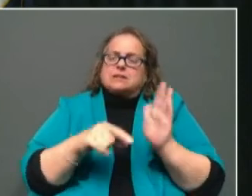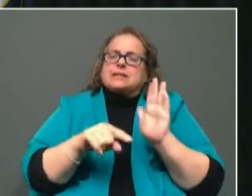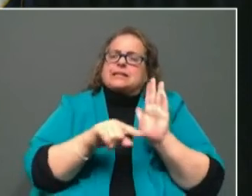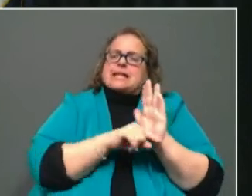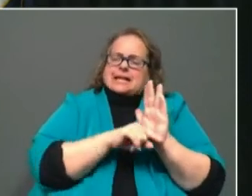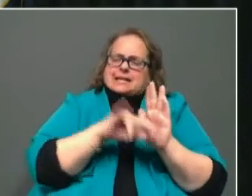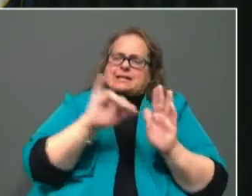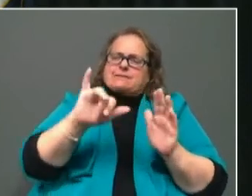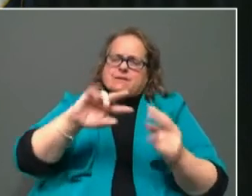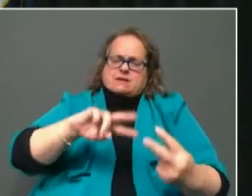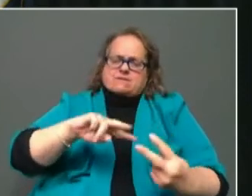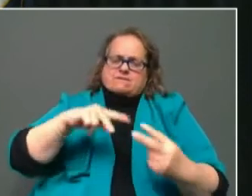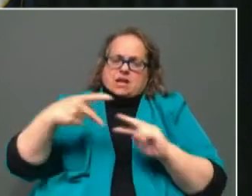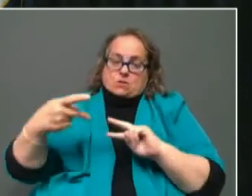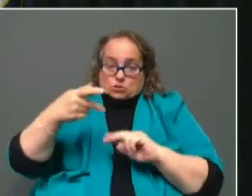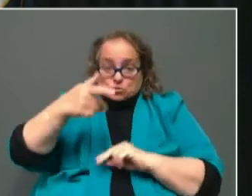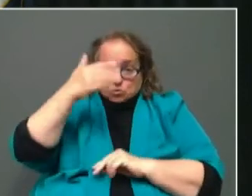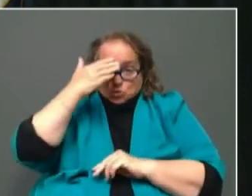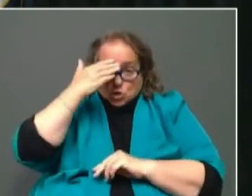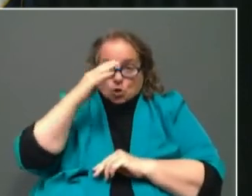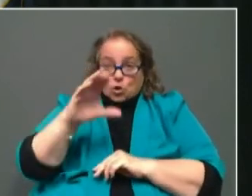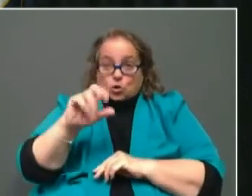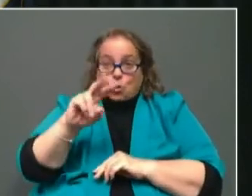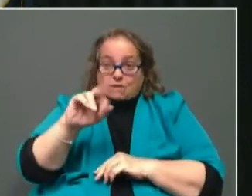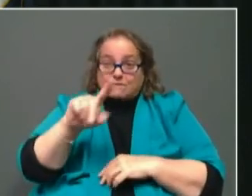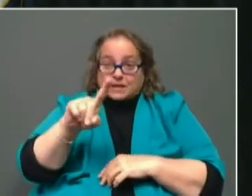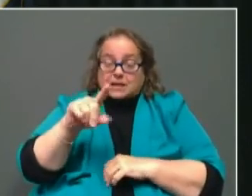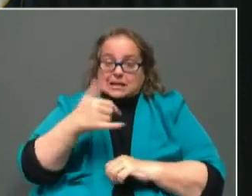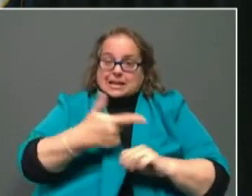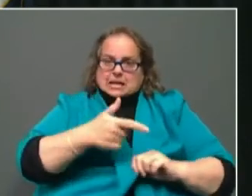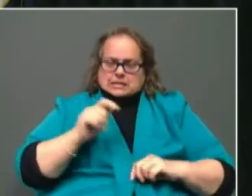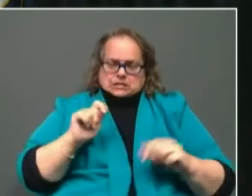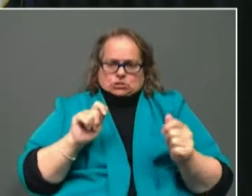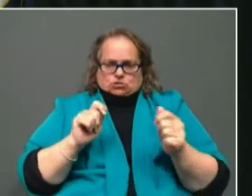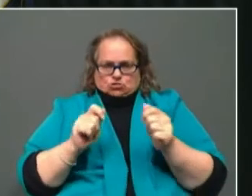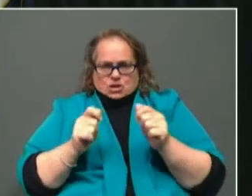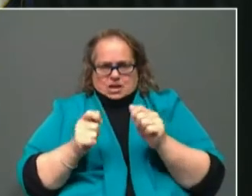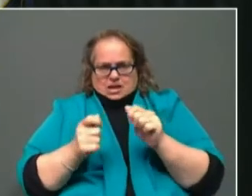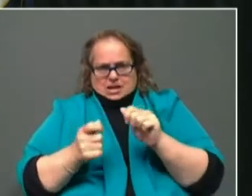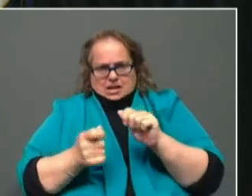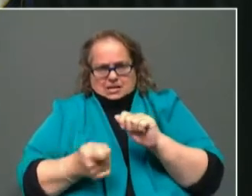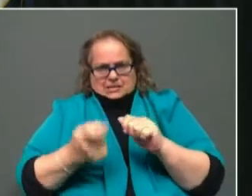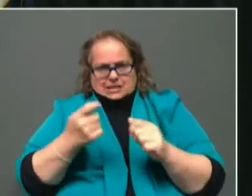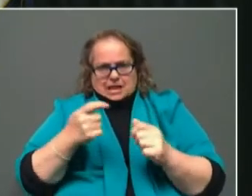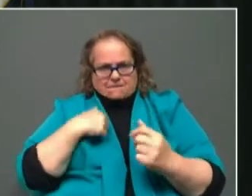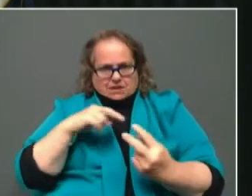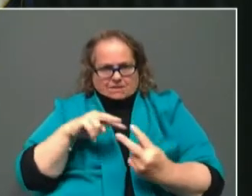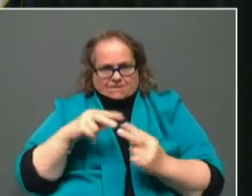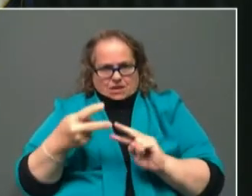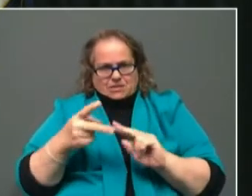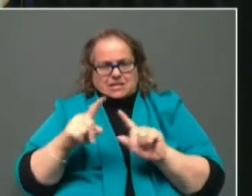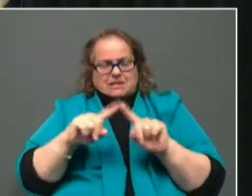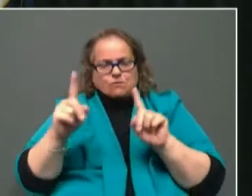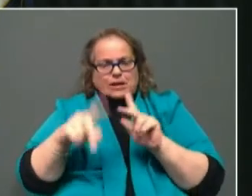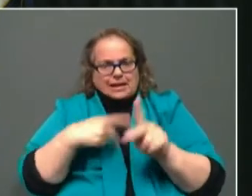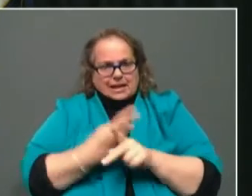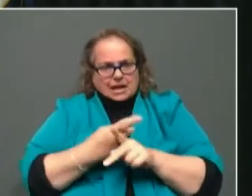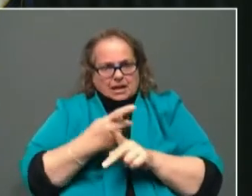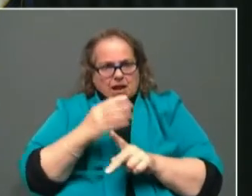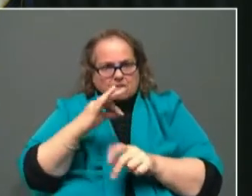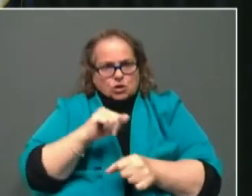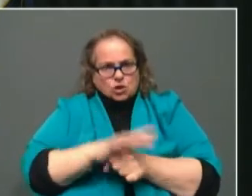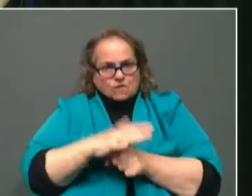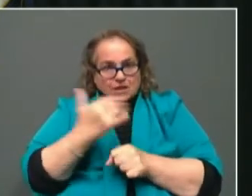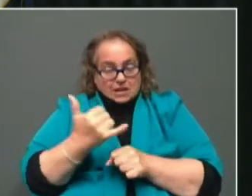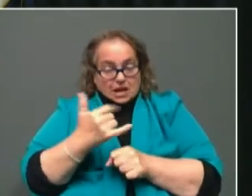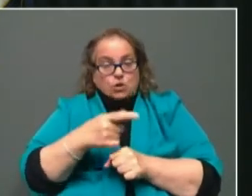We have to get enough people vaccinated before this thing mutates further and before the B117, that's